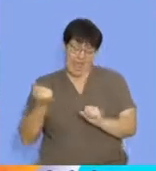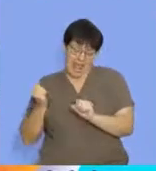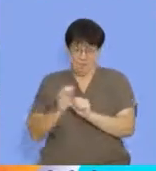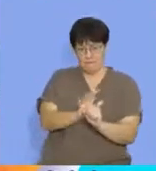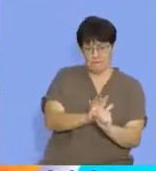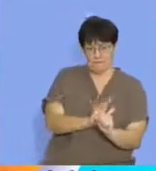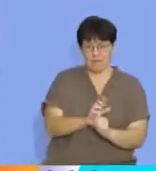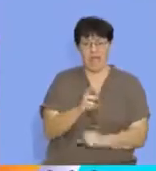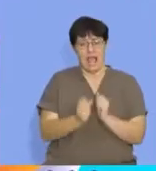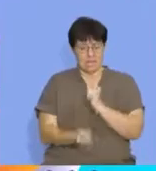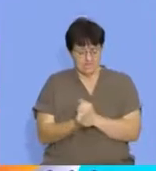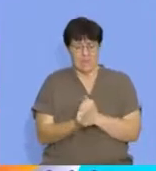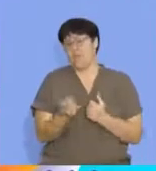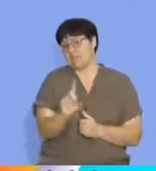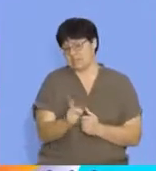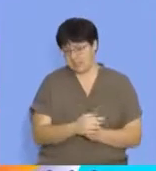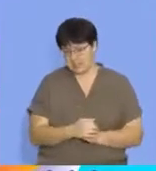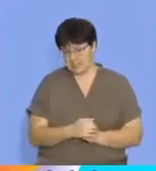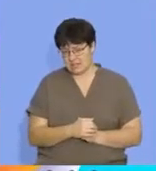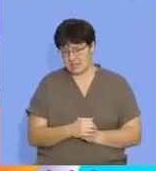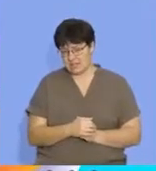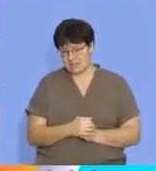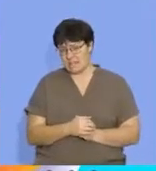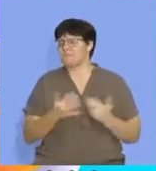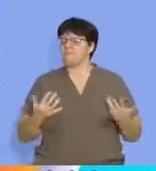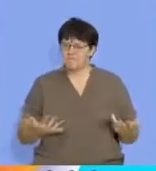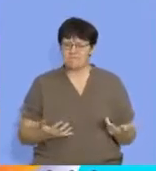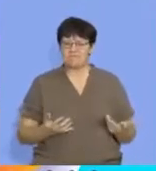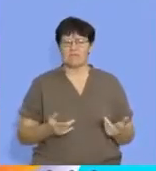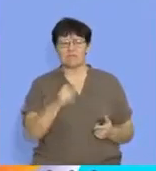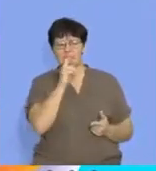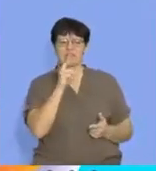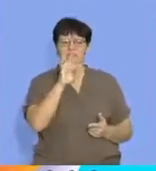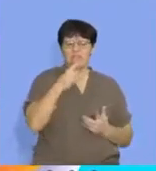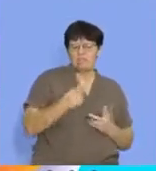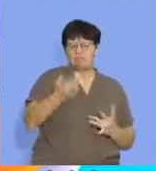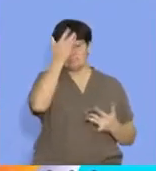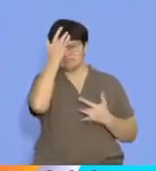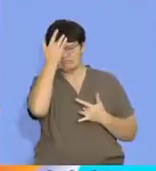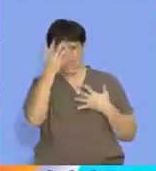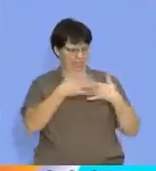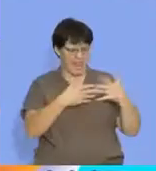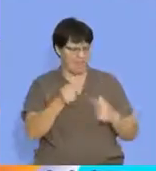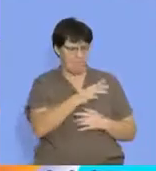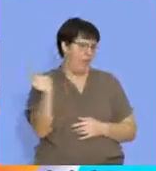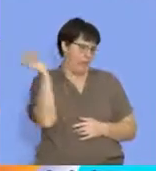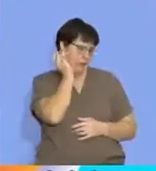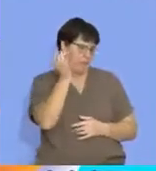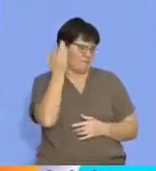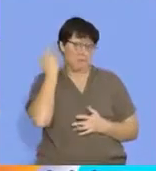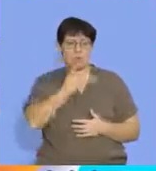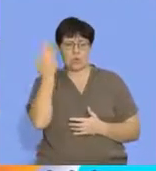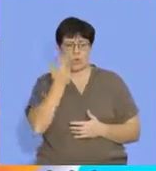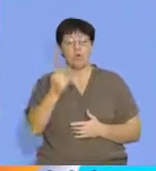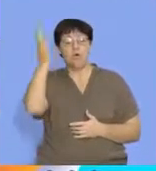the implications? And then we can give you any kind of viral disease that you might not have heard